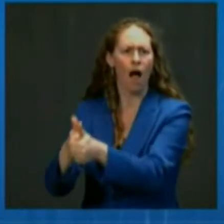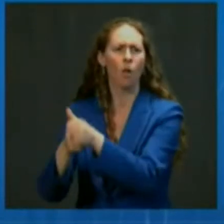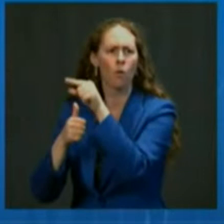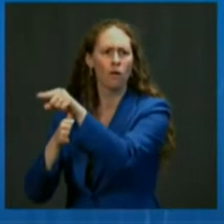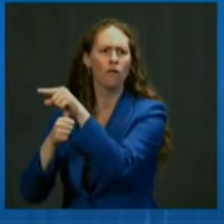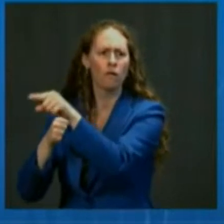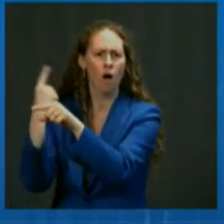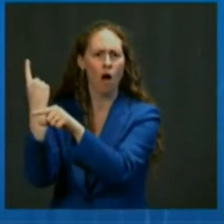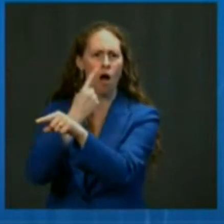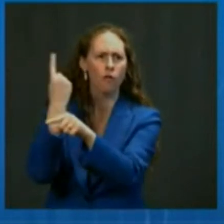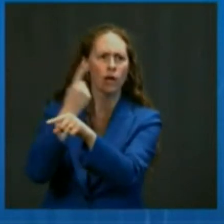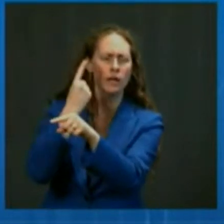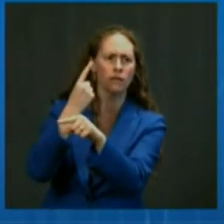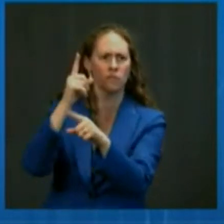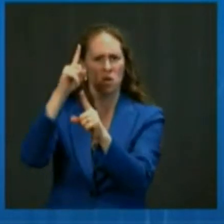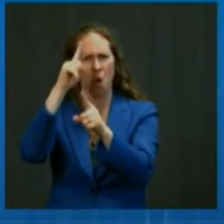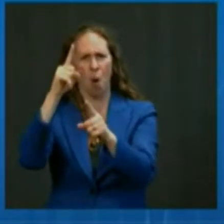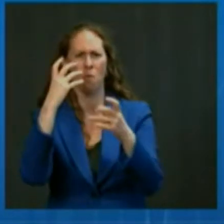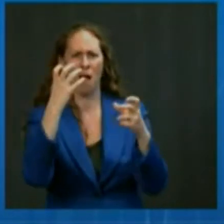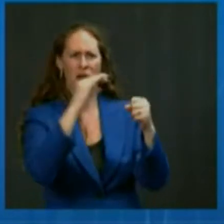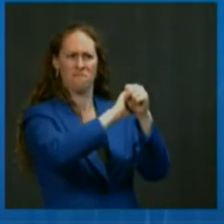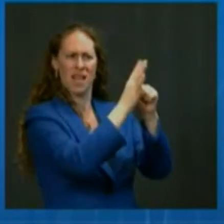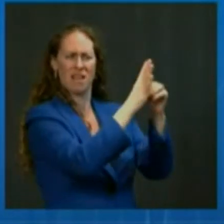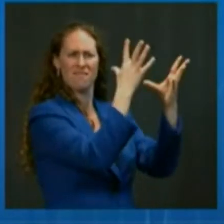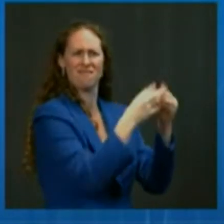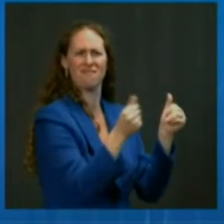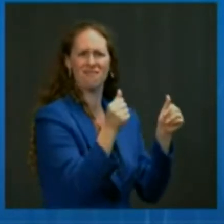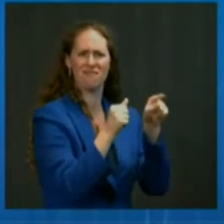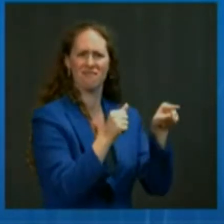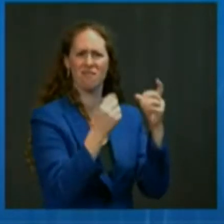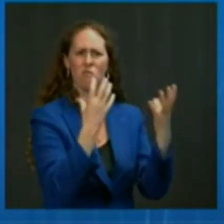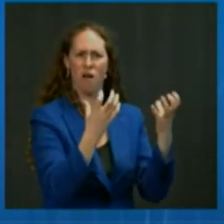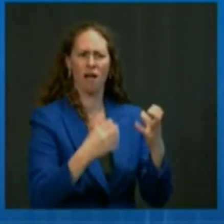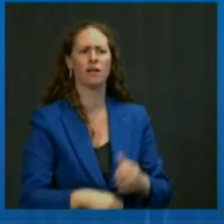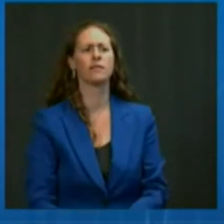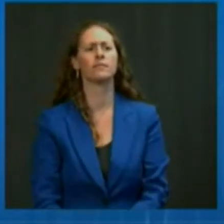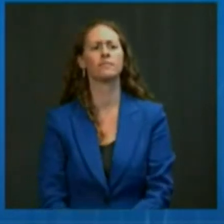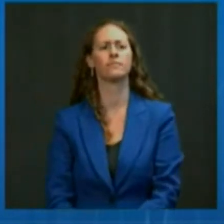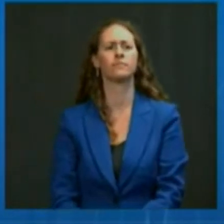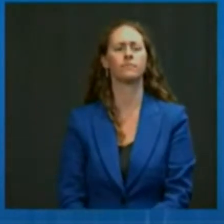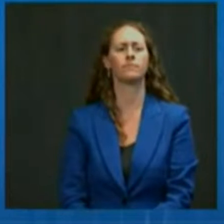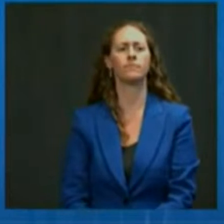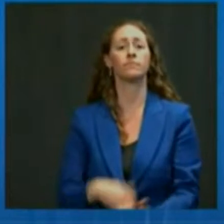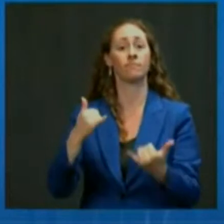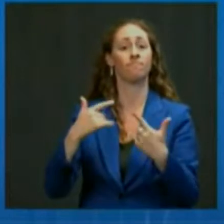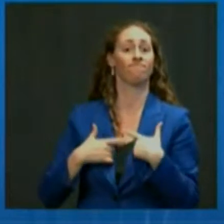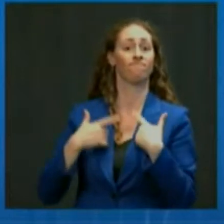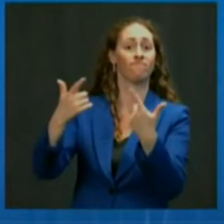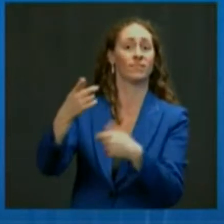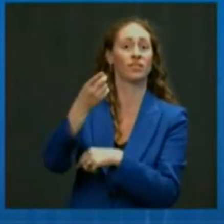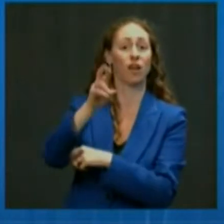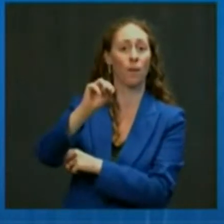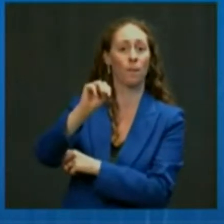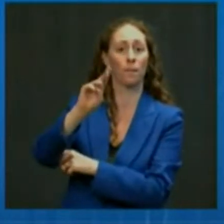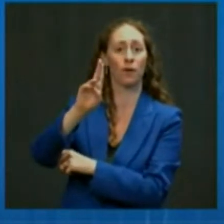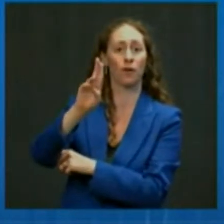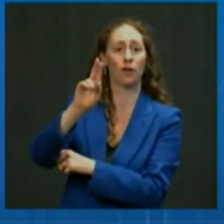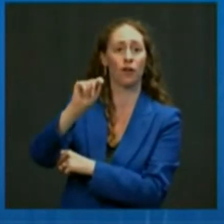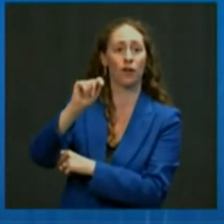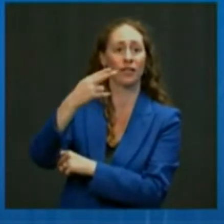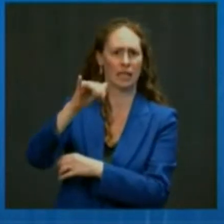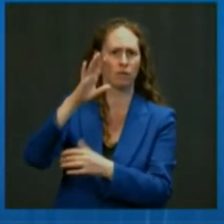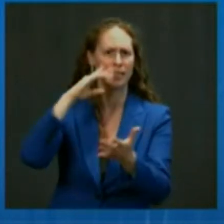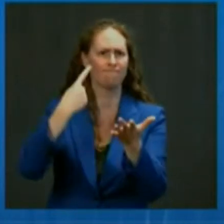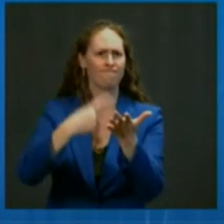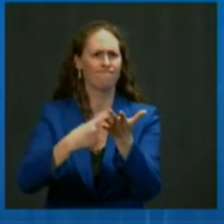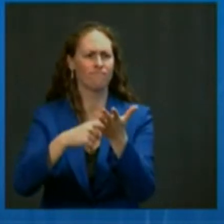virus. Now let me turn it to Dr. Murthy to discuss our booster plans, and then Drs. Walensky and Fauci to